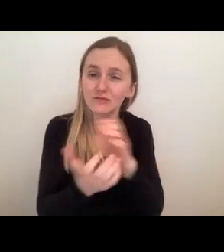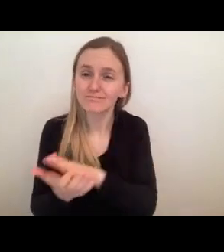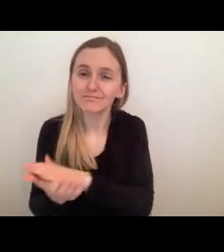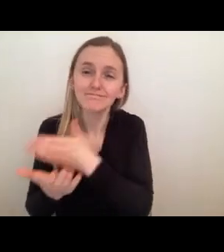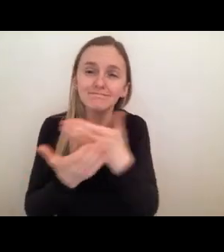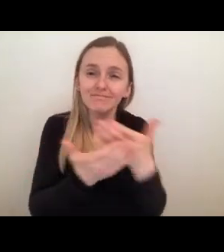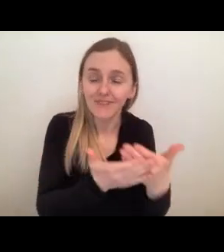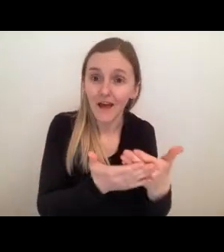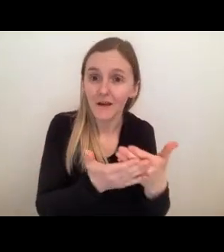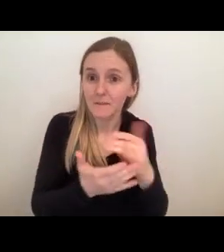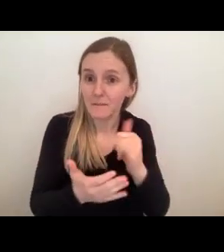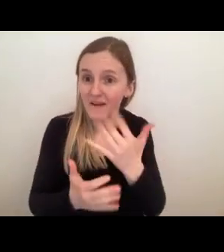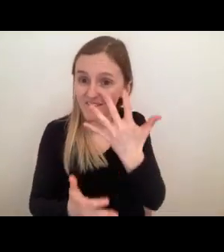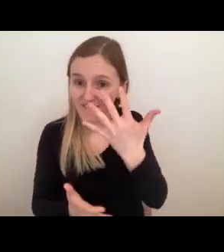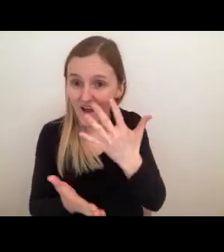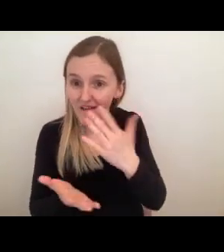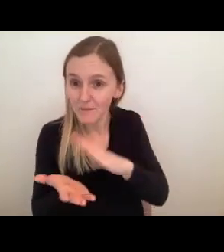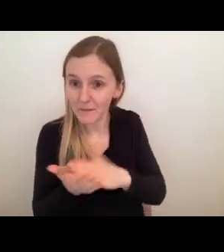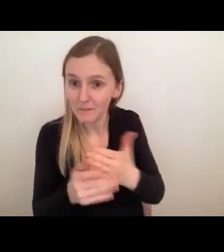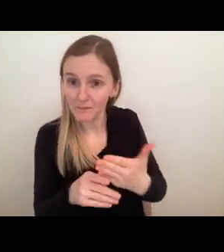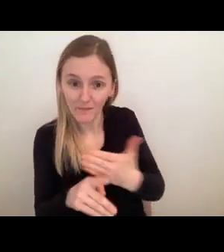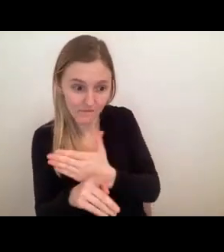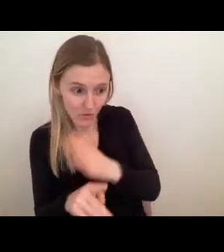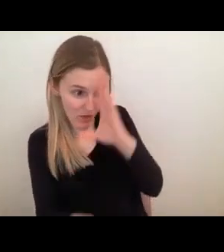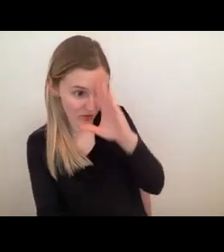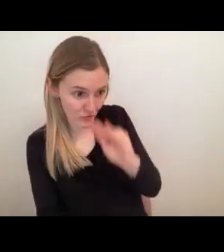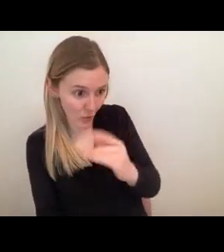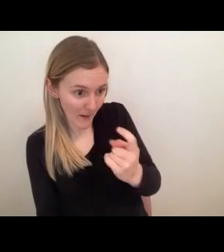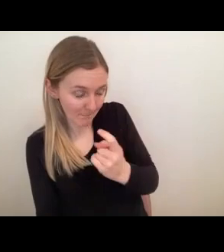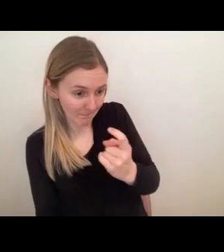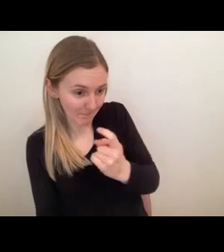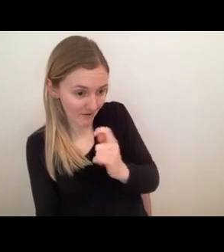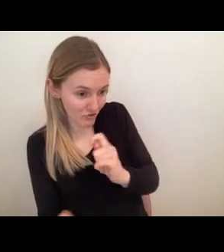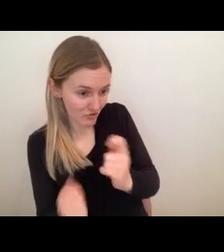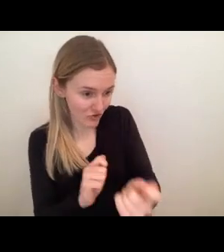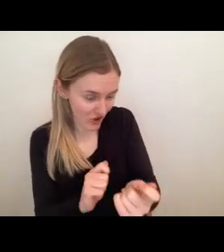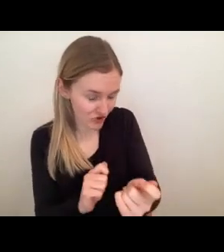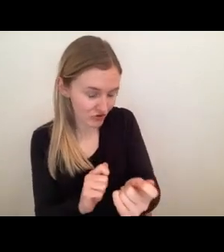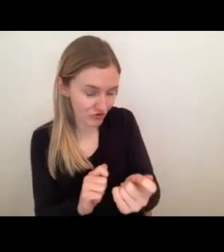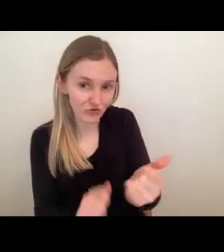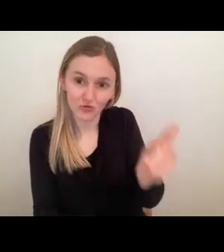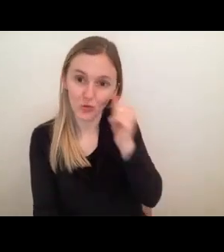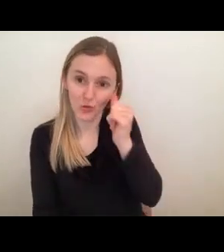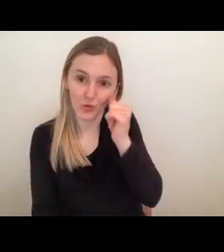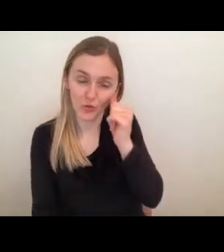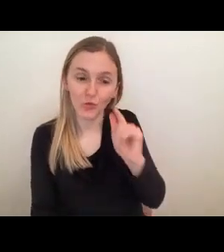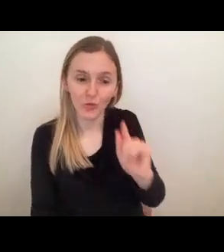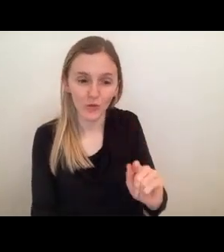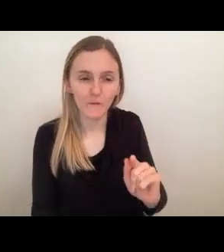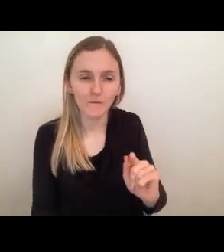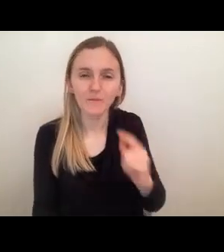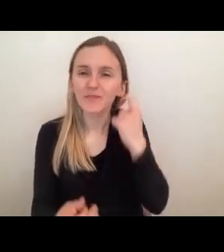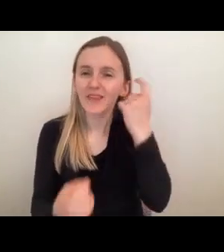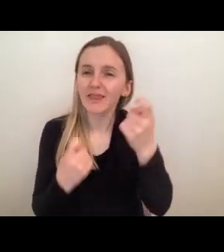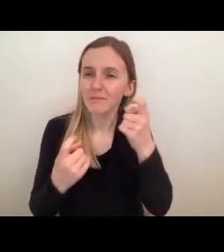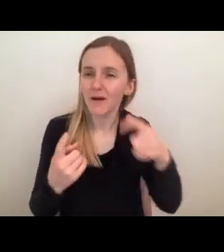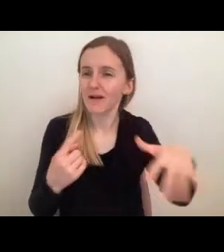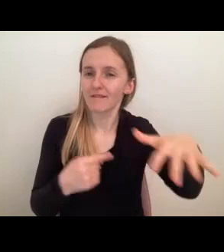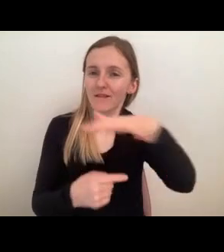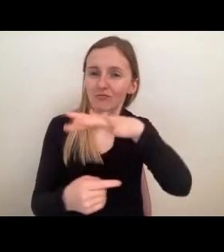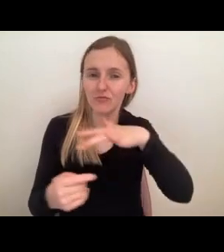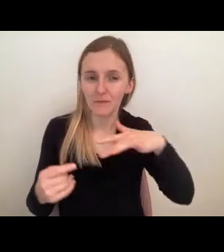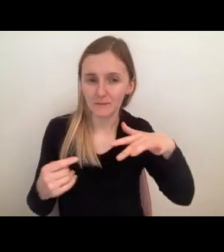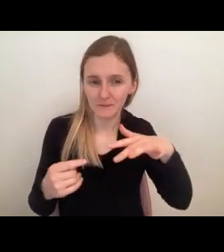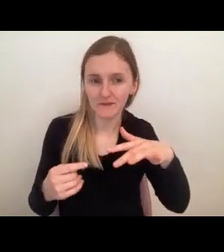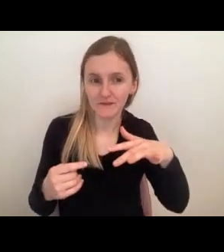warnings, maybe visually supporting those transitions, letting them know what's coming next, and think about the environment. Think about if they're going